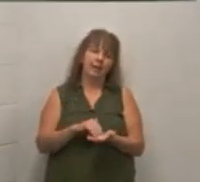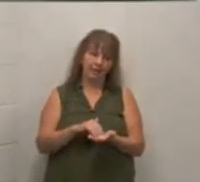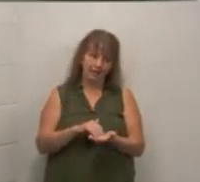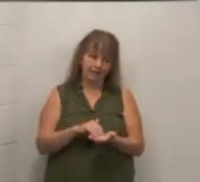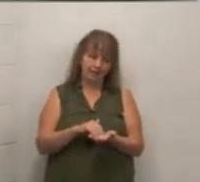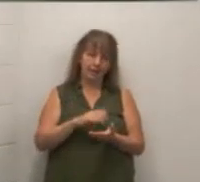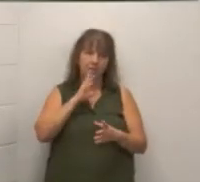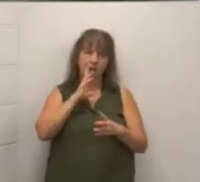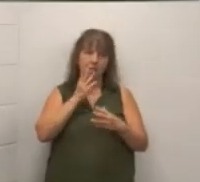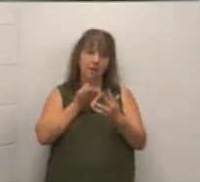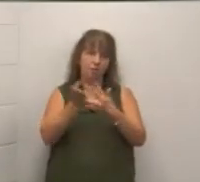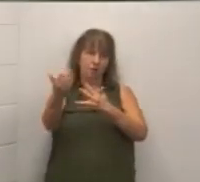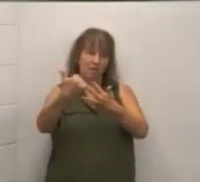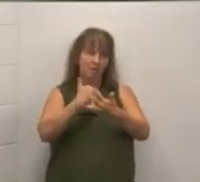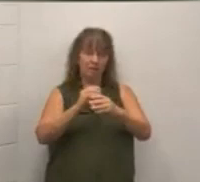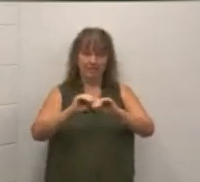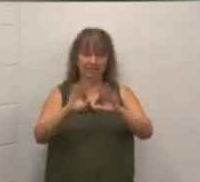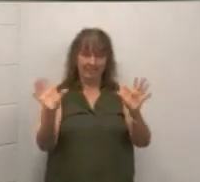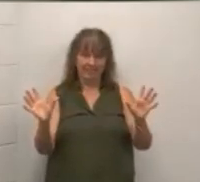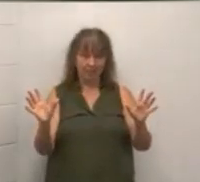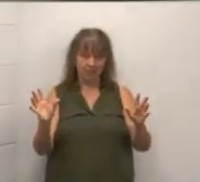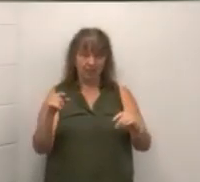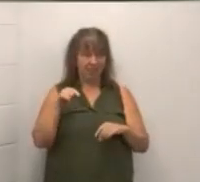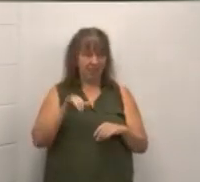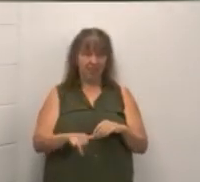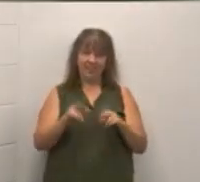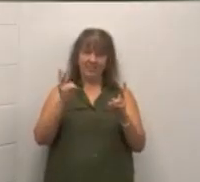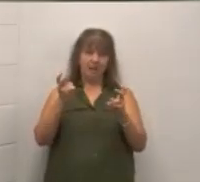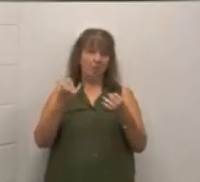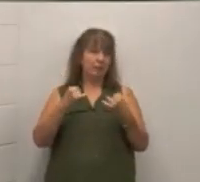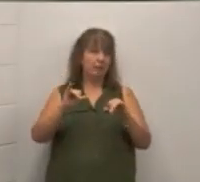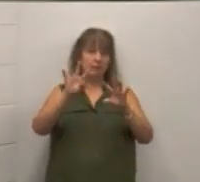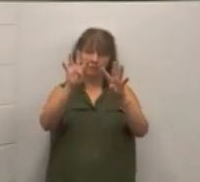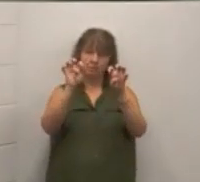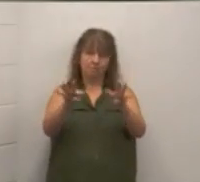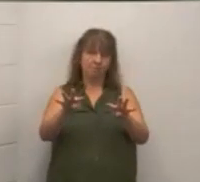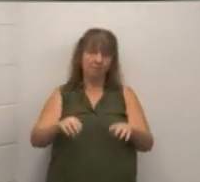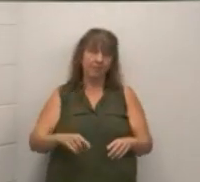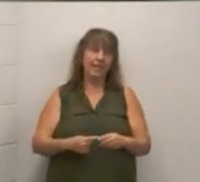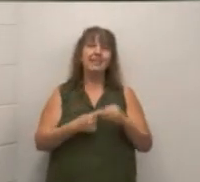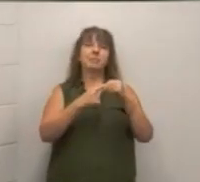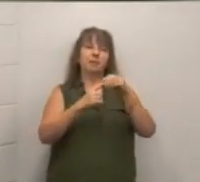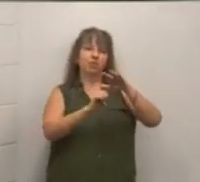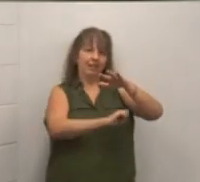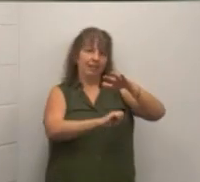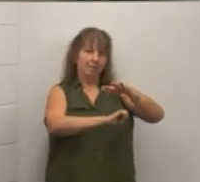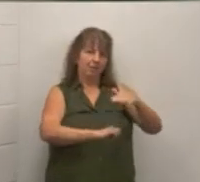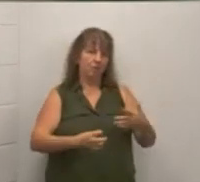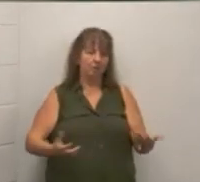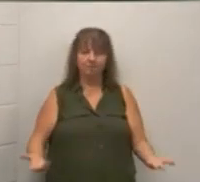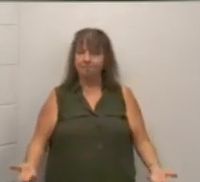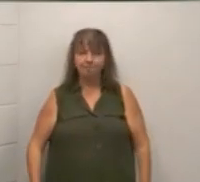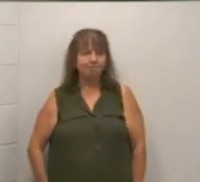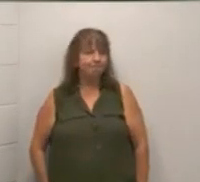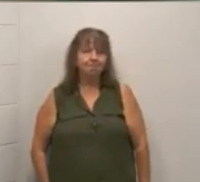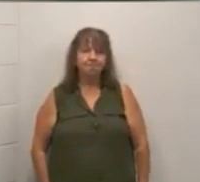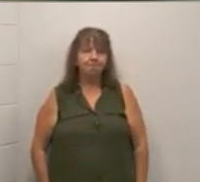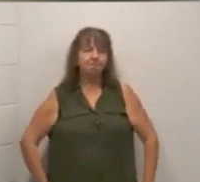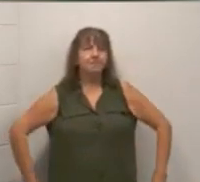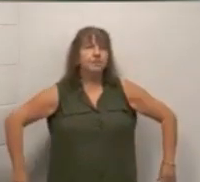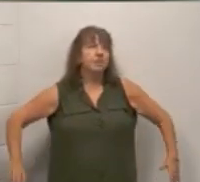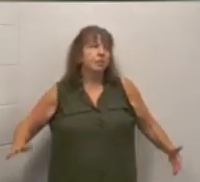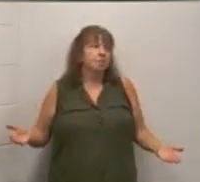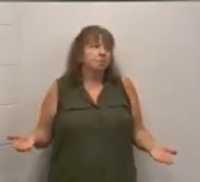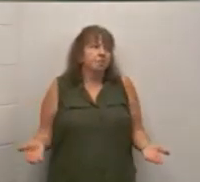complete transparency, I think this is a bit of an unknown, particularly at the elementary level, where we are currently